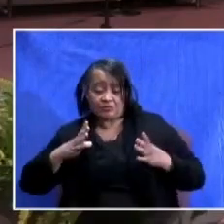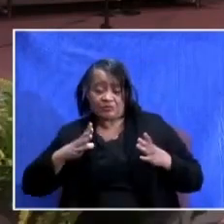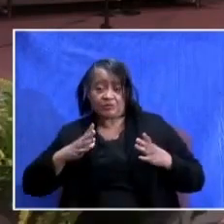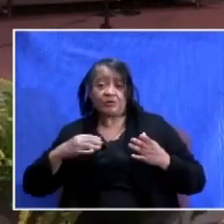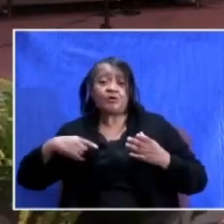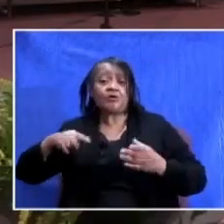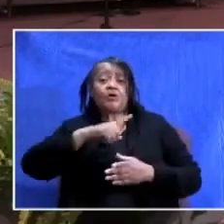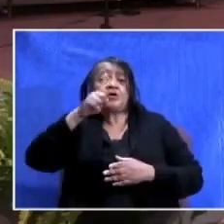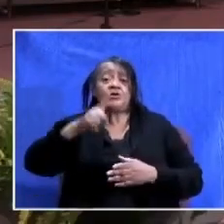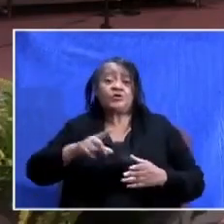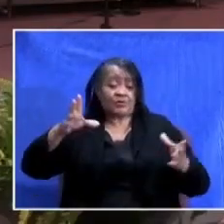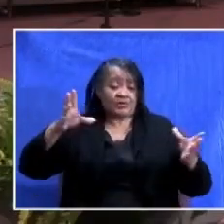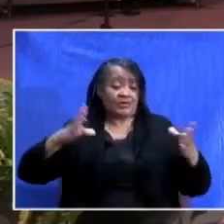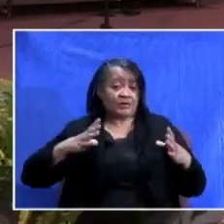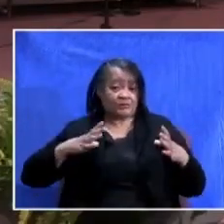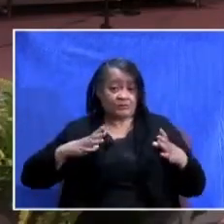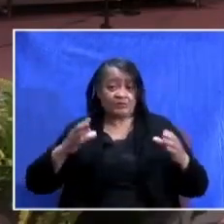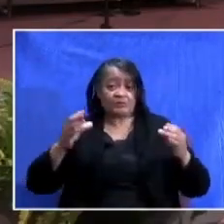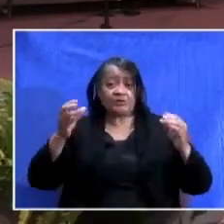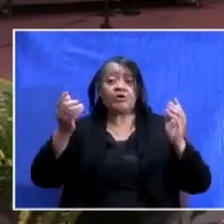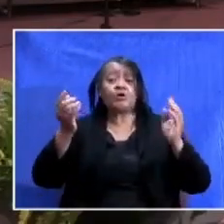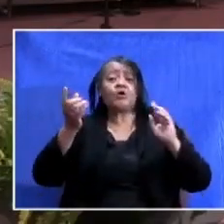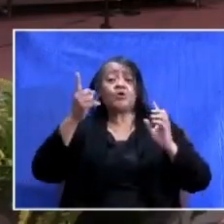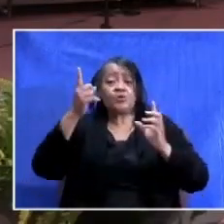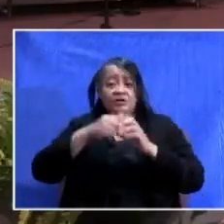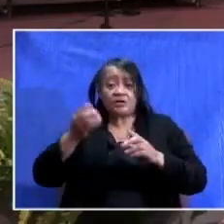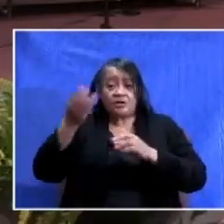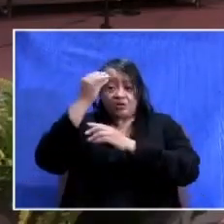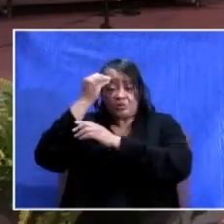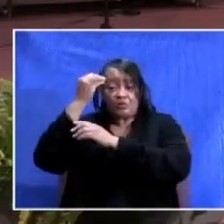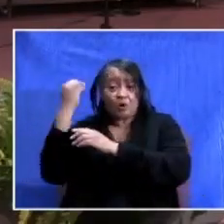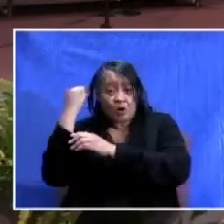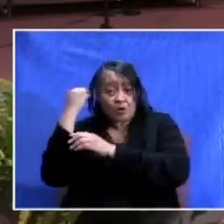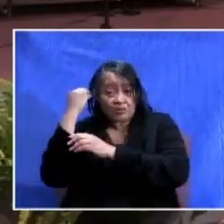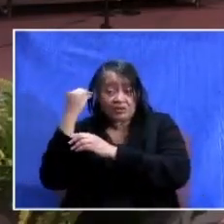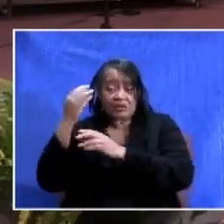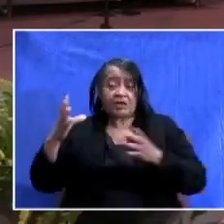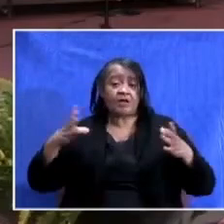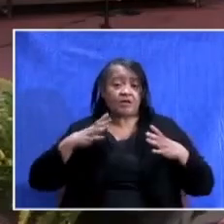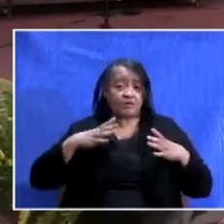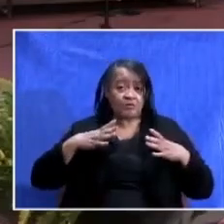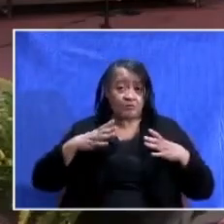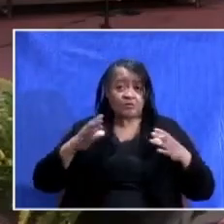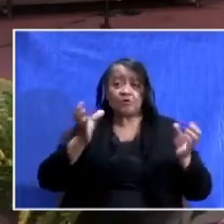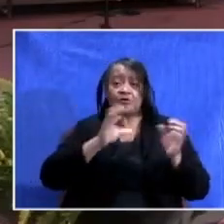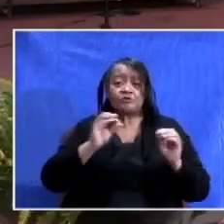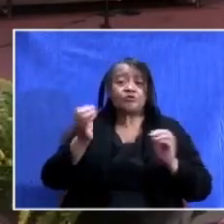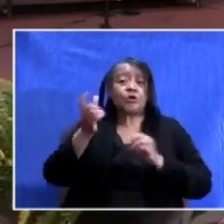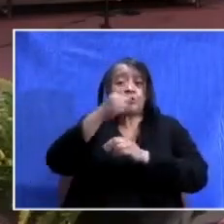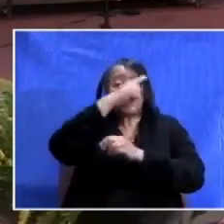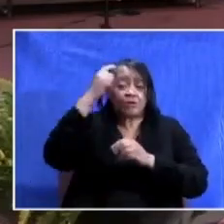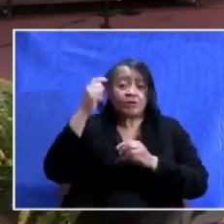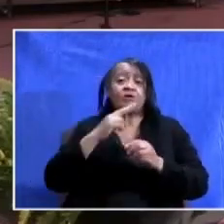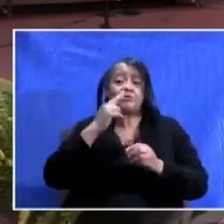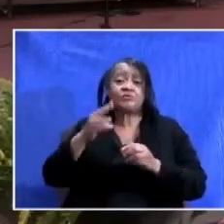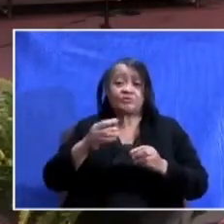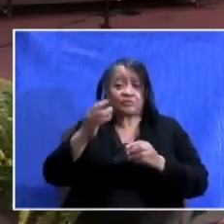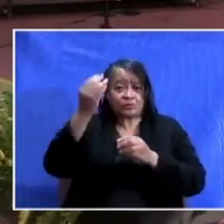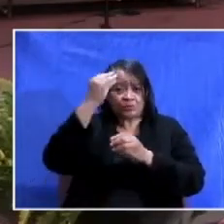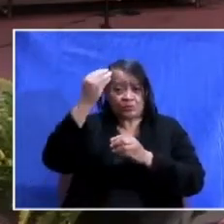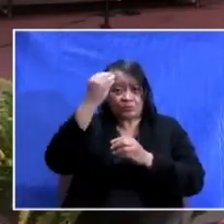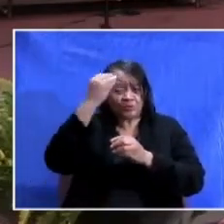And we need these holidays. We need memorials and holidays. What's wrong with Louisville? There's no black, really,